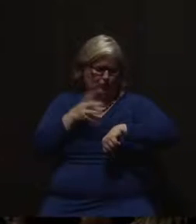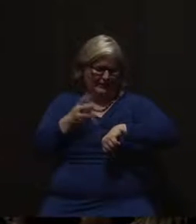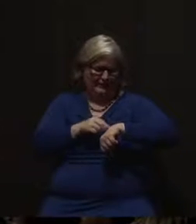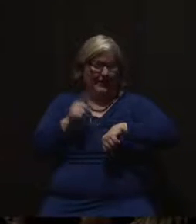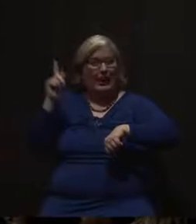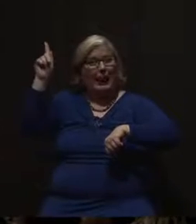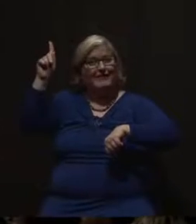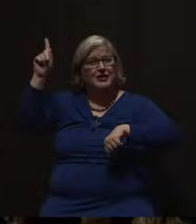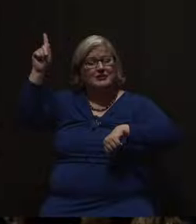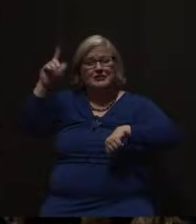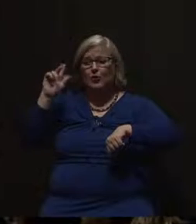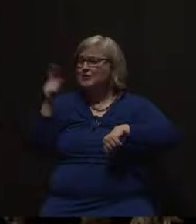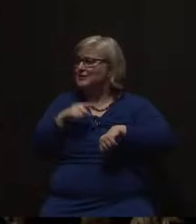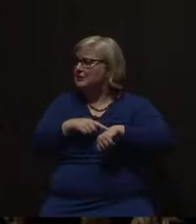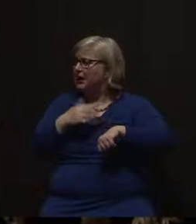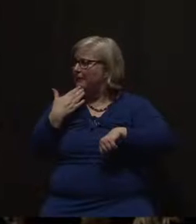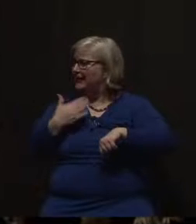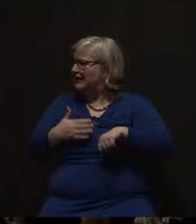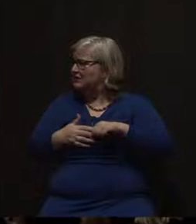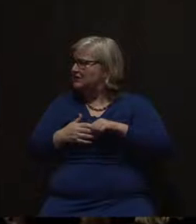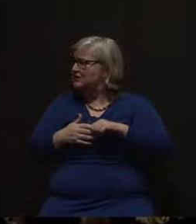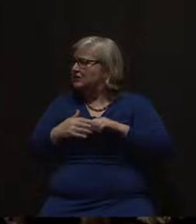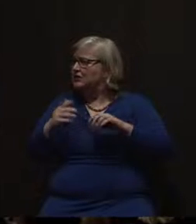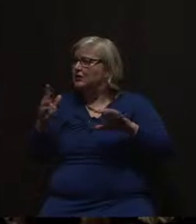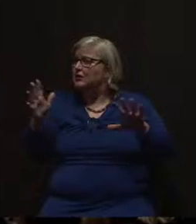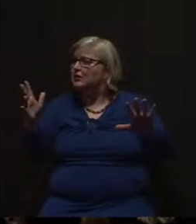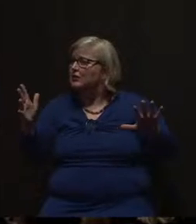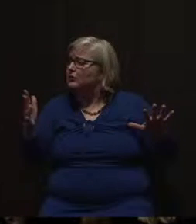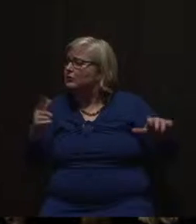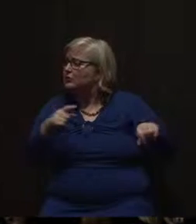upstairs. So what's the time now? How many minutes have I got?